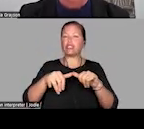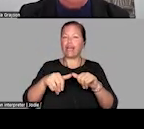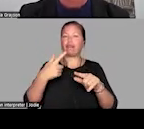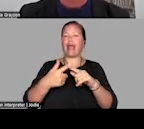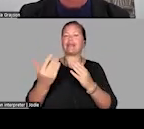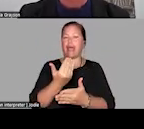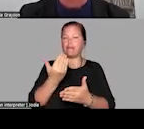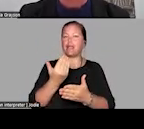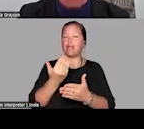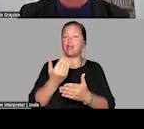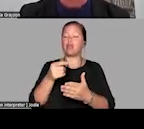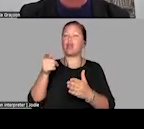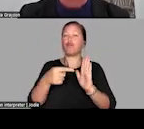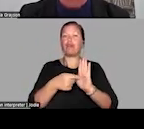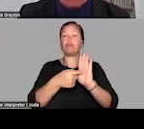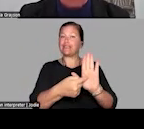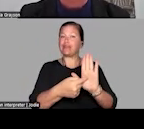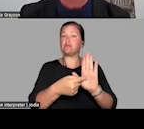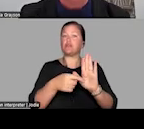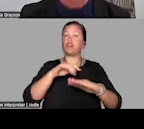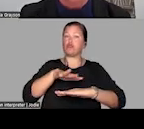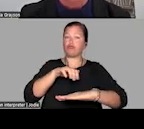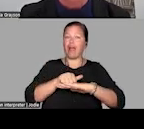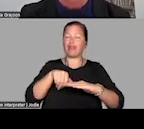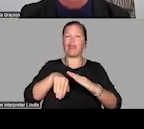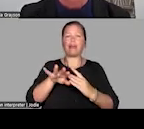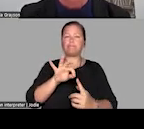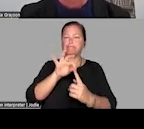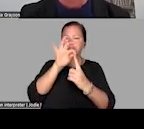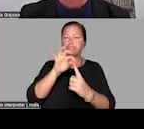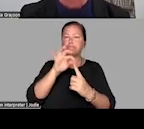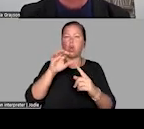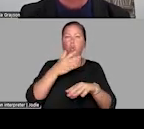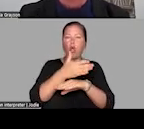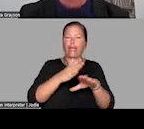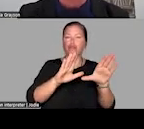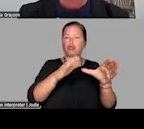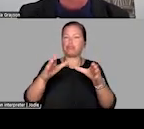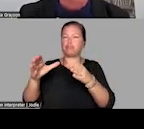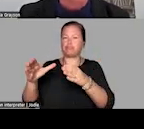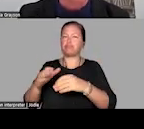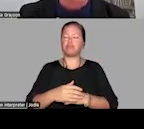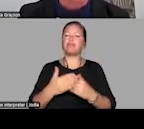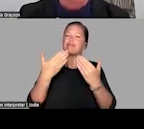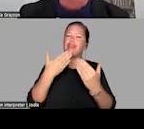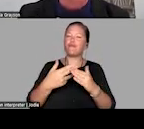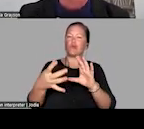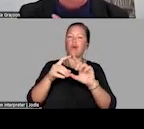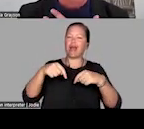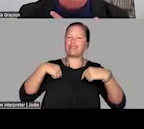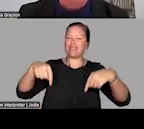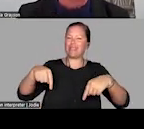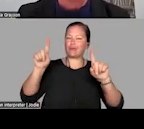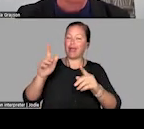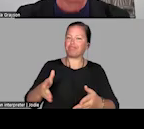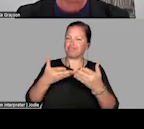safety, and he represents Australia in key international working groups. Thank you so much for joining us today, Li-Ming.